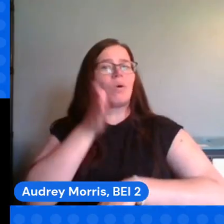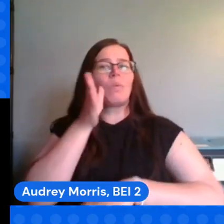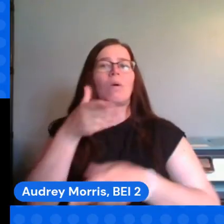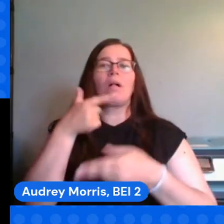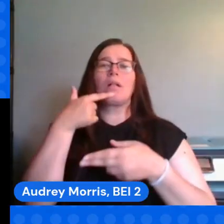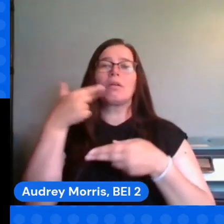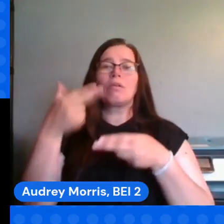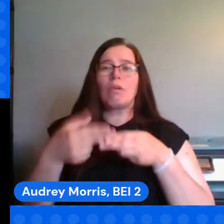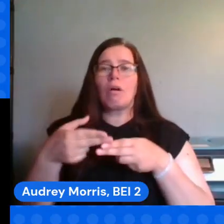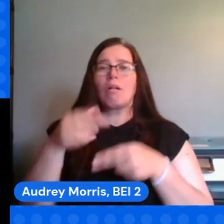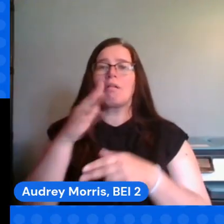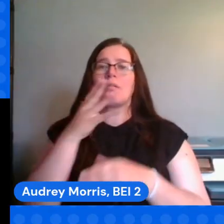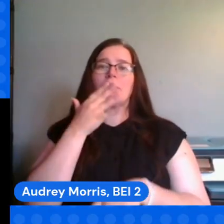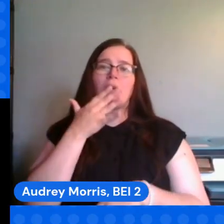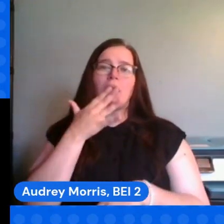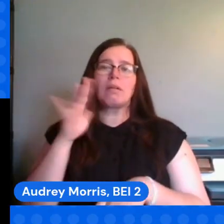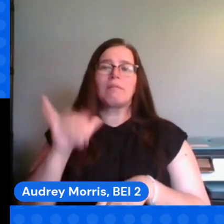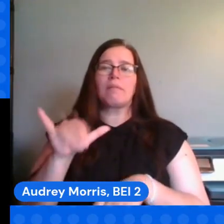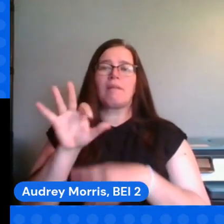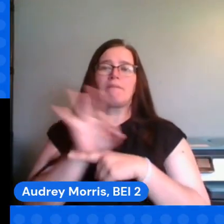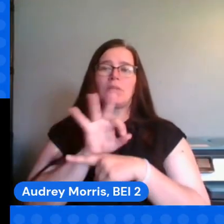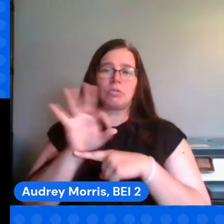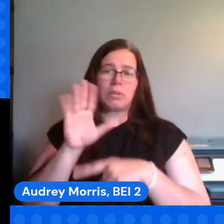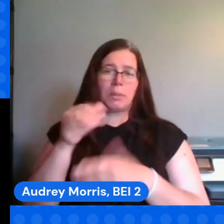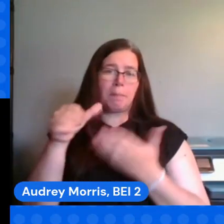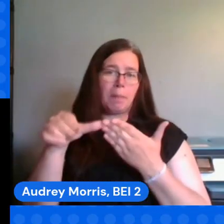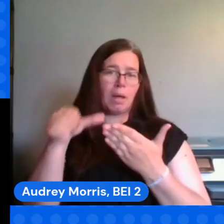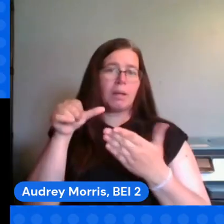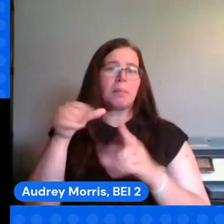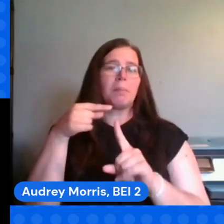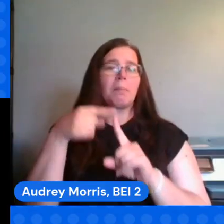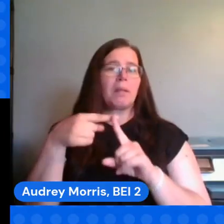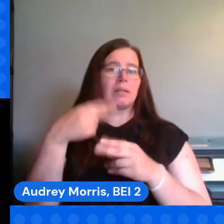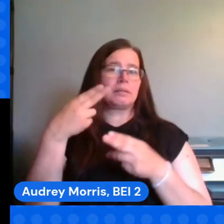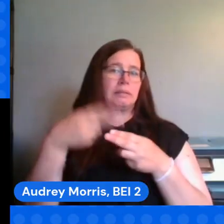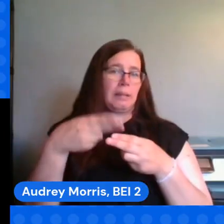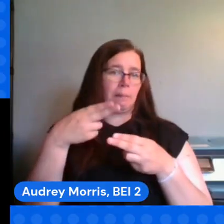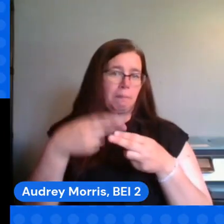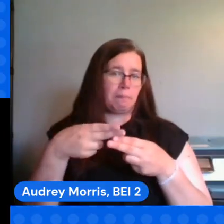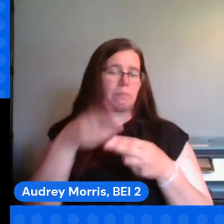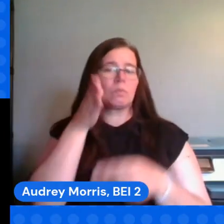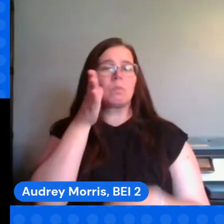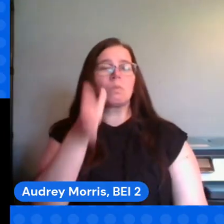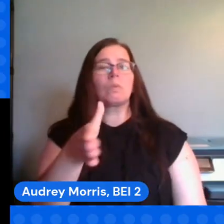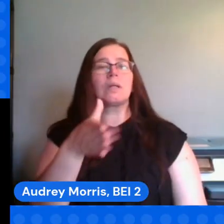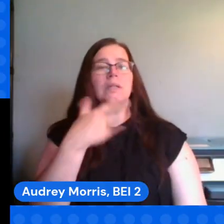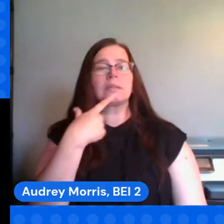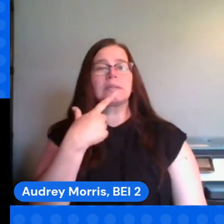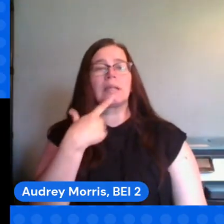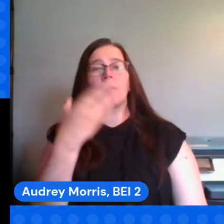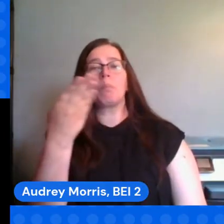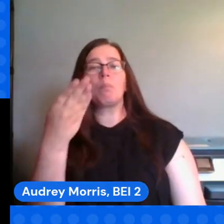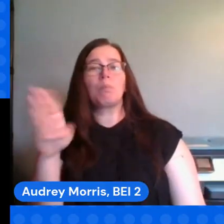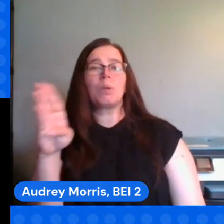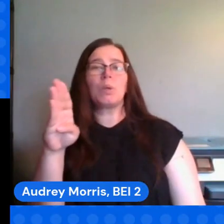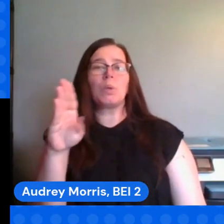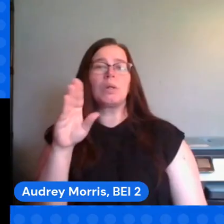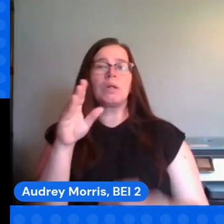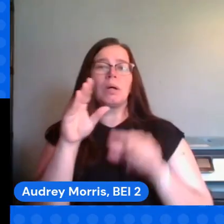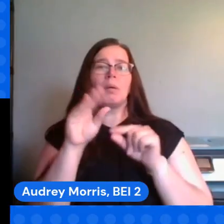color of a functional button as well as the name. And so we'll say, as an example, the blue move